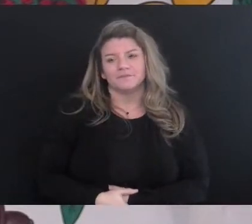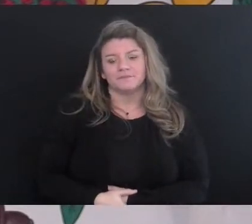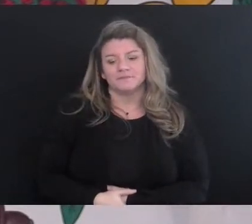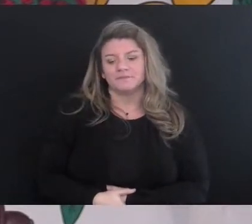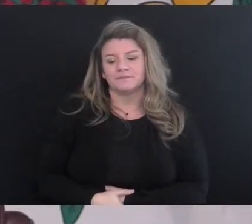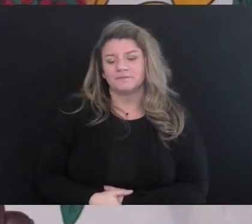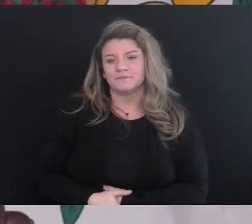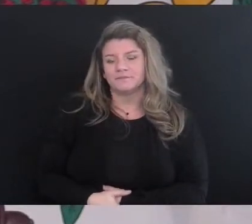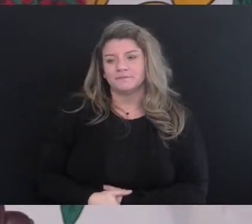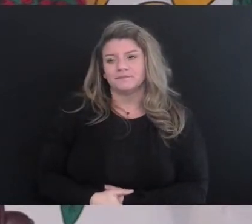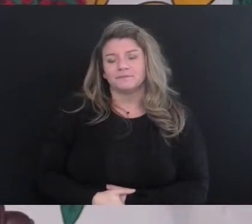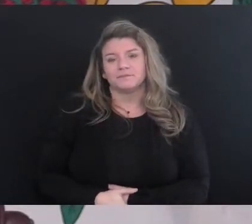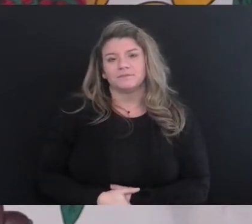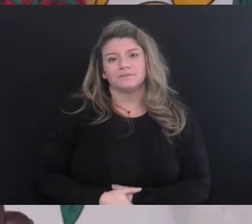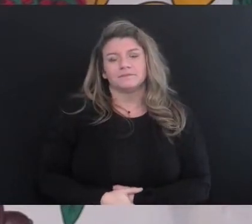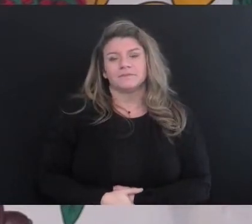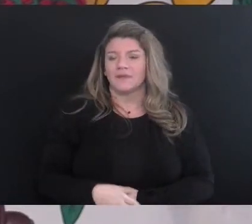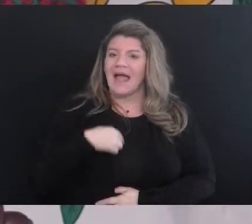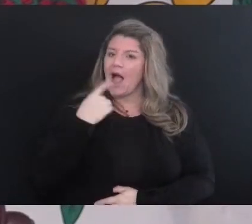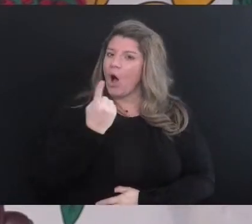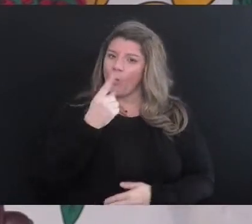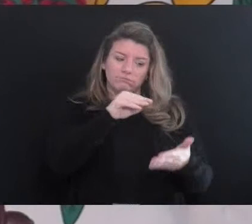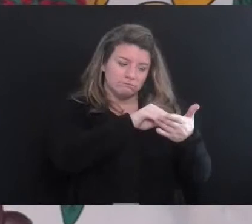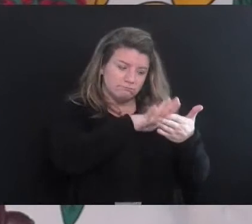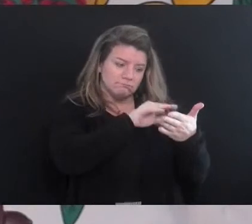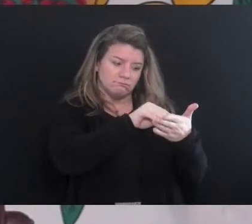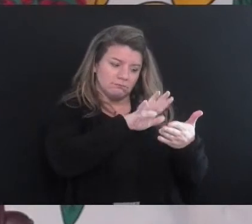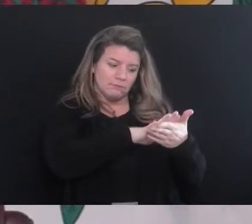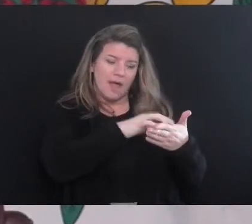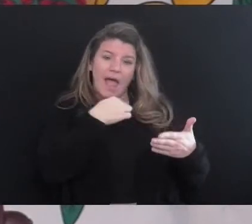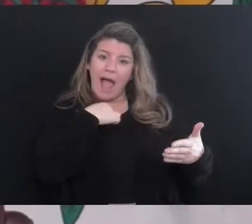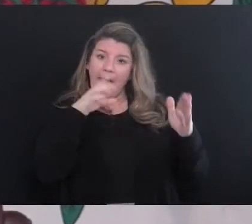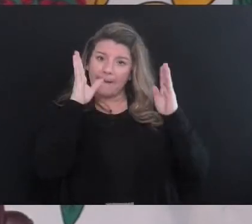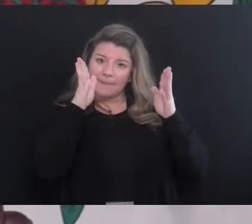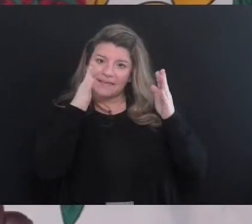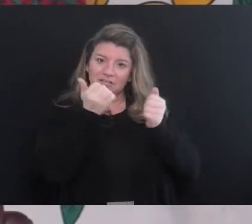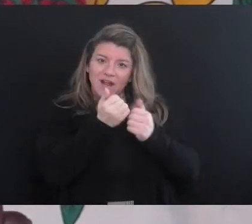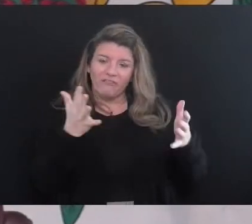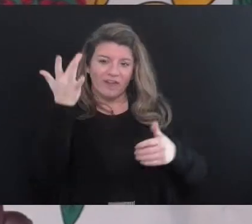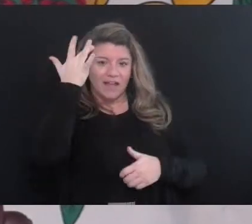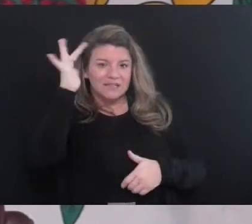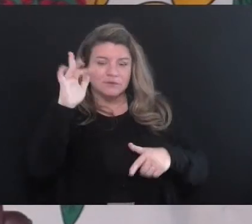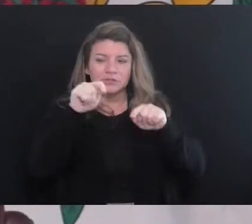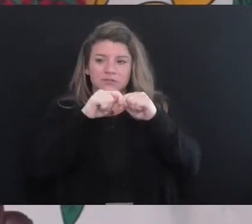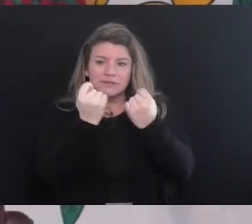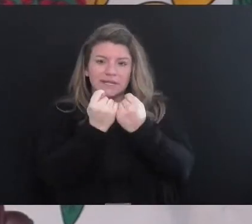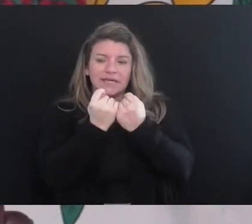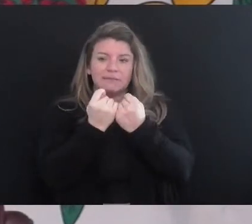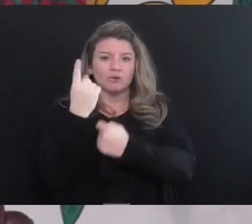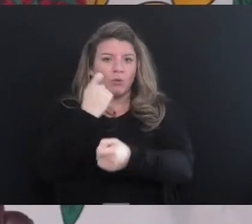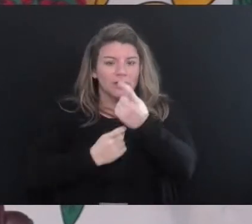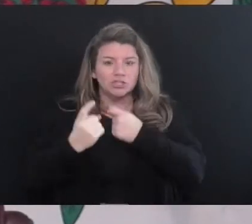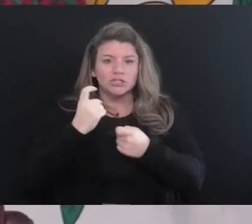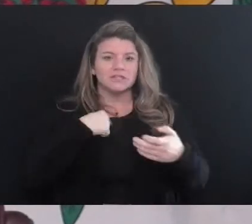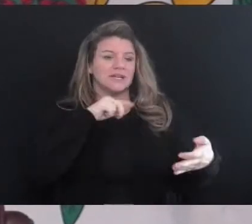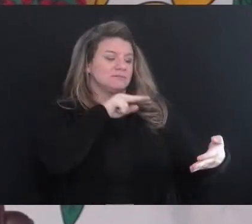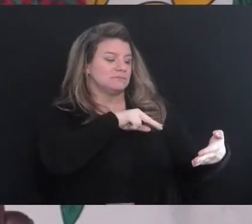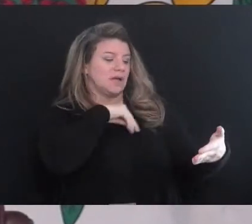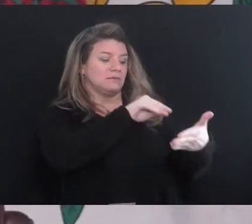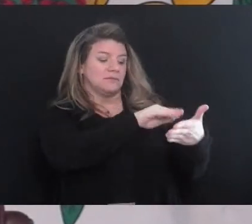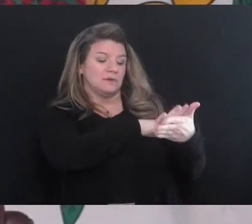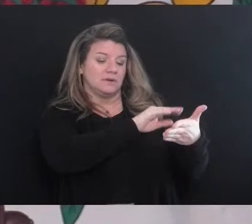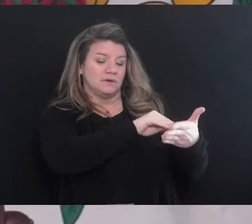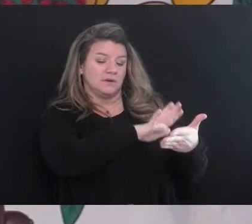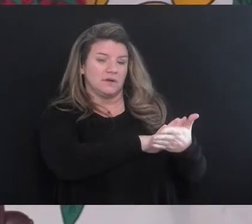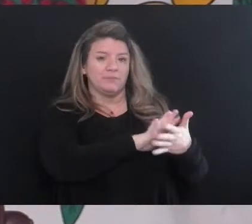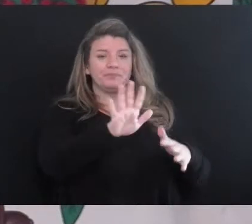Well, just in recapping, and I always try to do this, and I pay really close attention to all the experts and the words they say. I'm going to